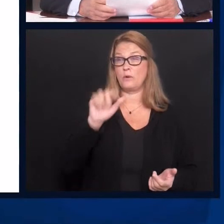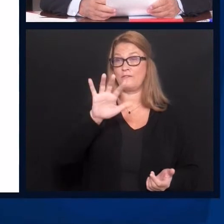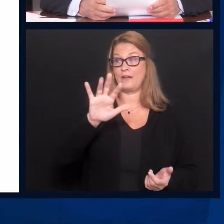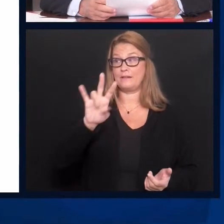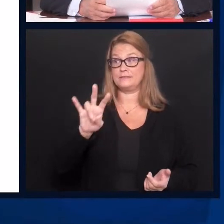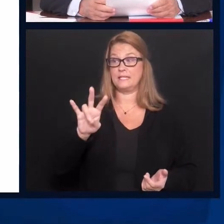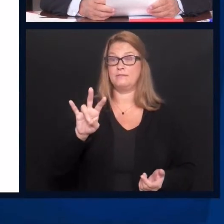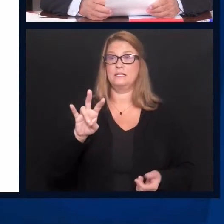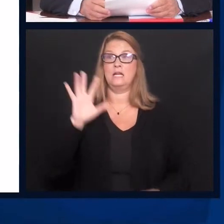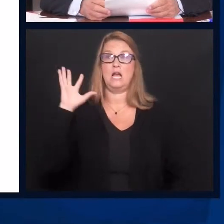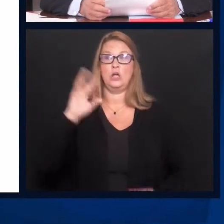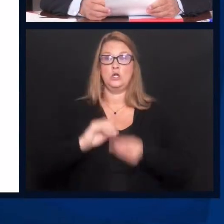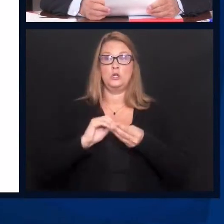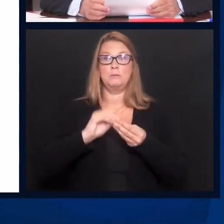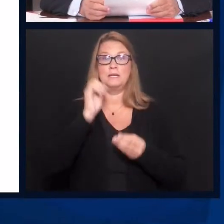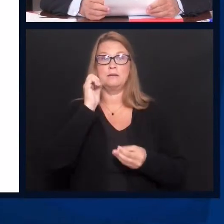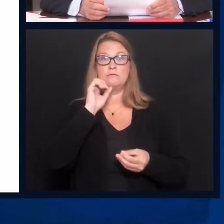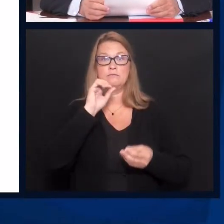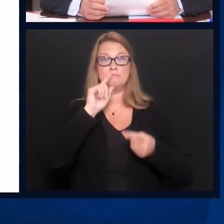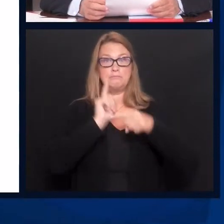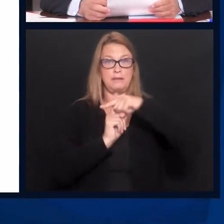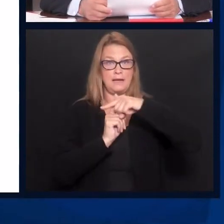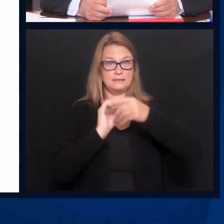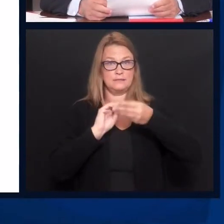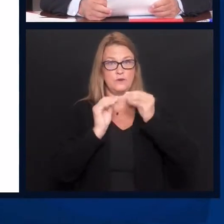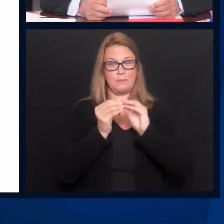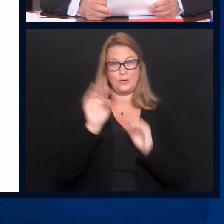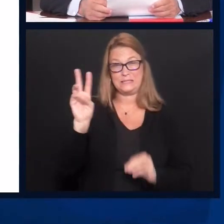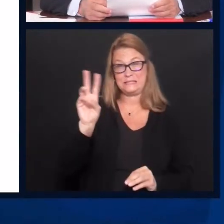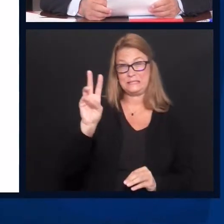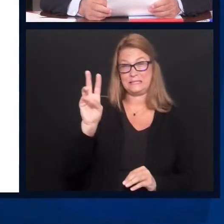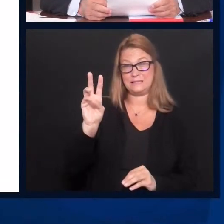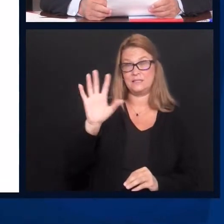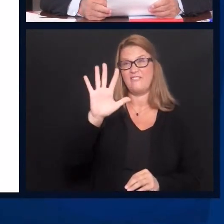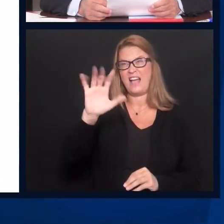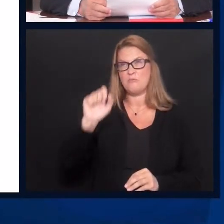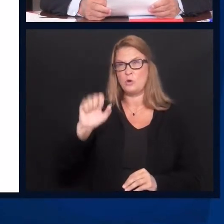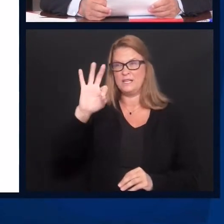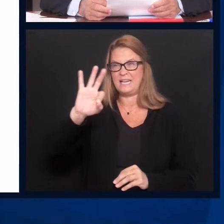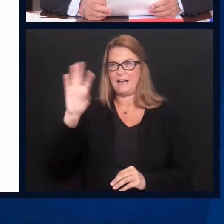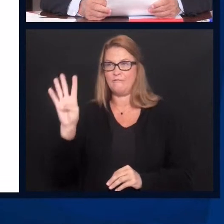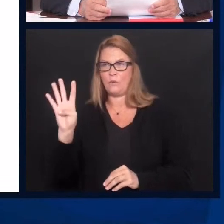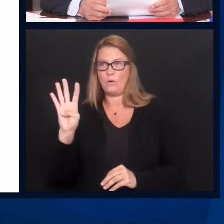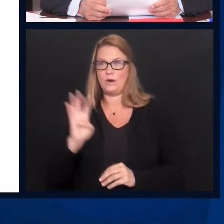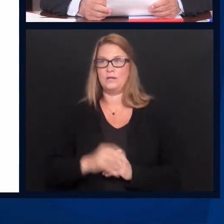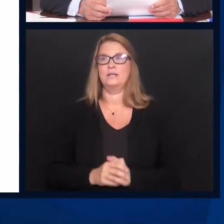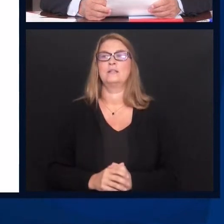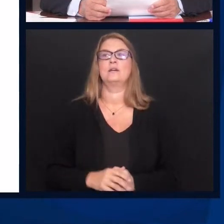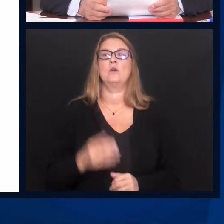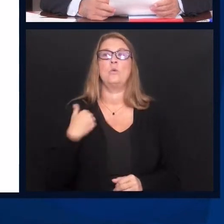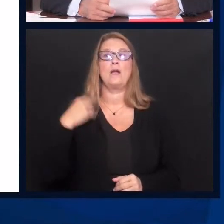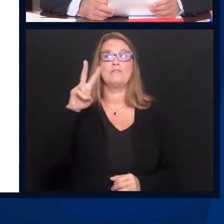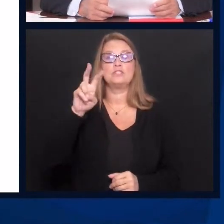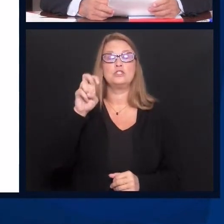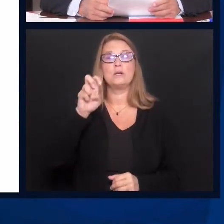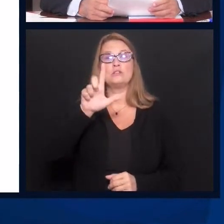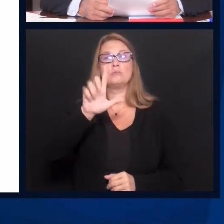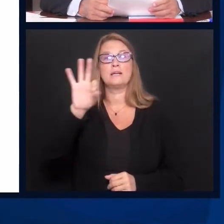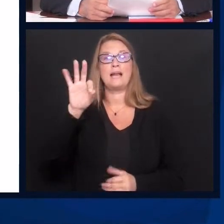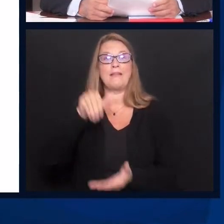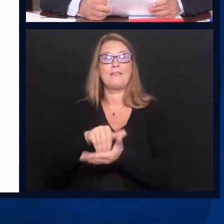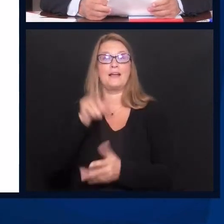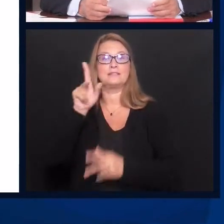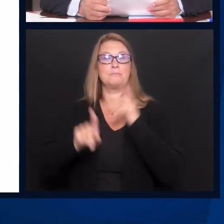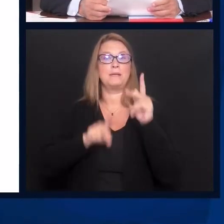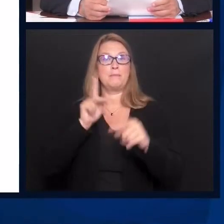13.57. Our cumulative positive is really close to 6. It's at 5.94. We've got 229,000